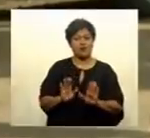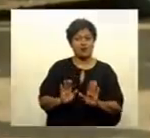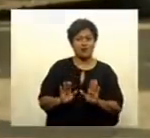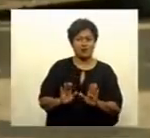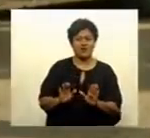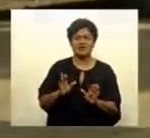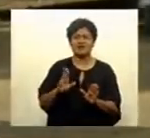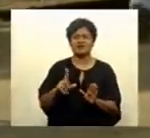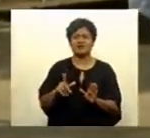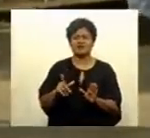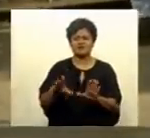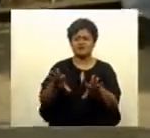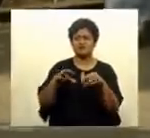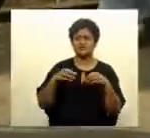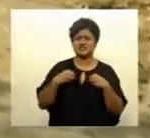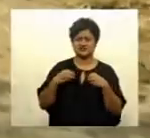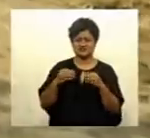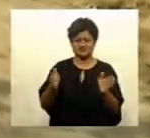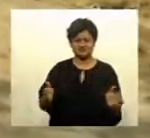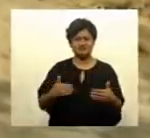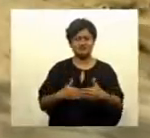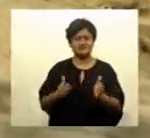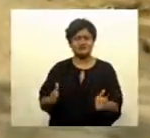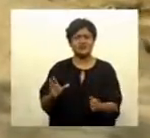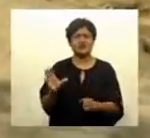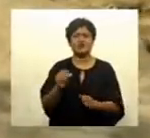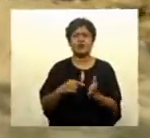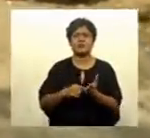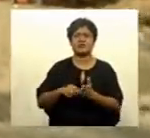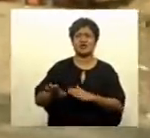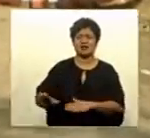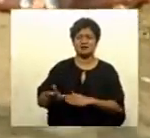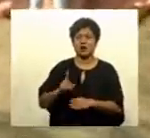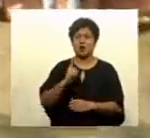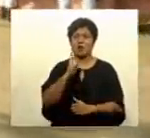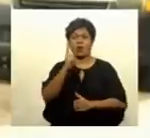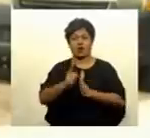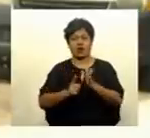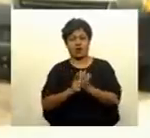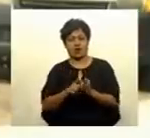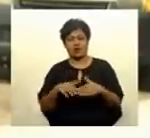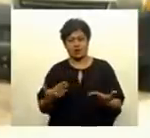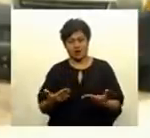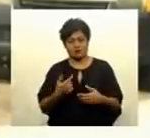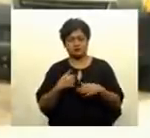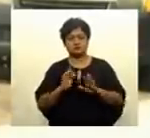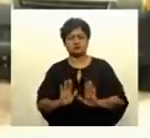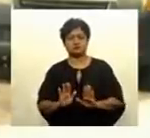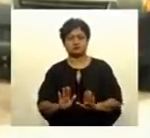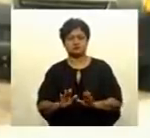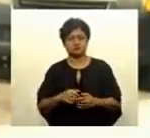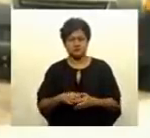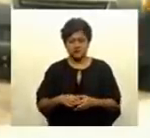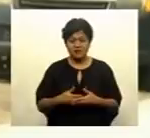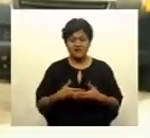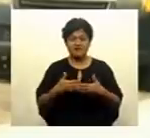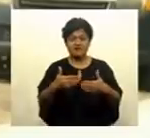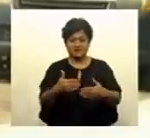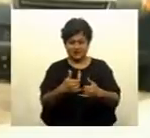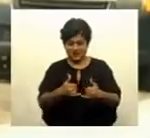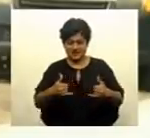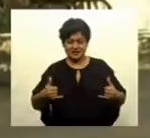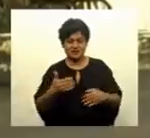from Matadaldau in Tailevu. It's been an hour now and I'm still waiting. Frontline workers are seen working to ensure